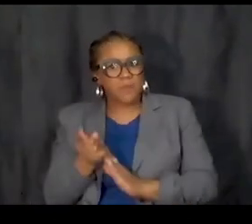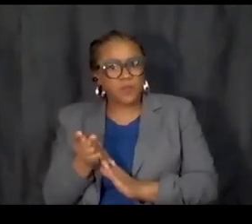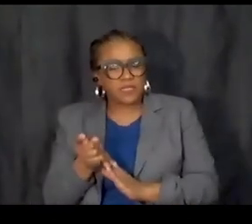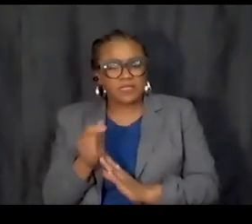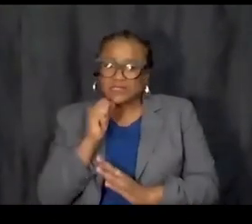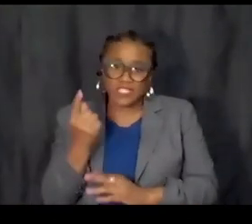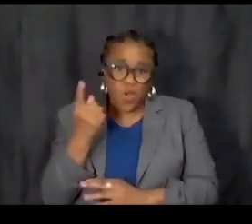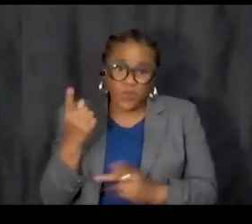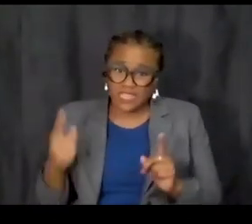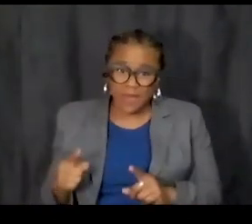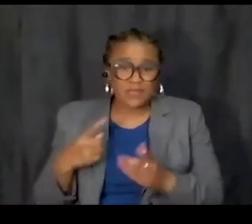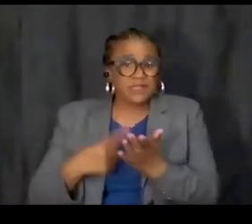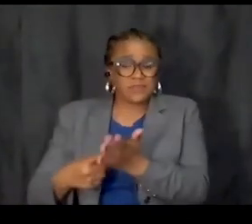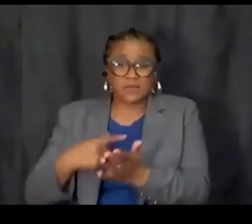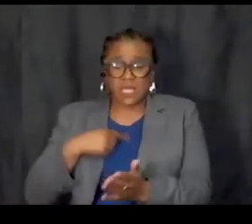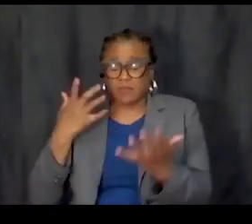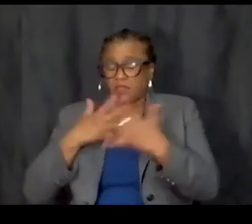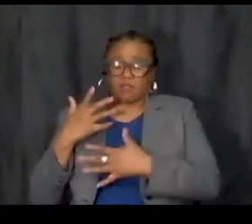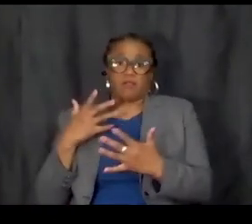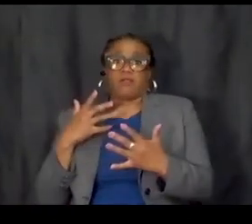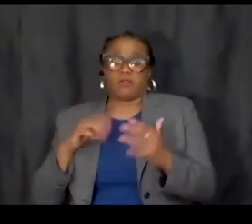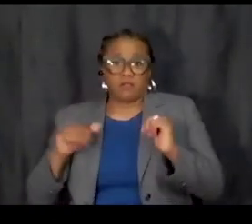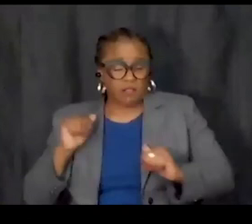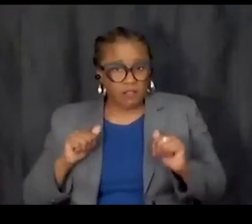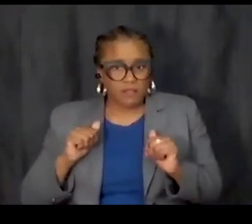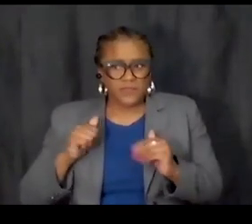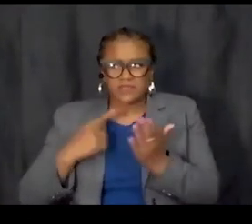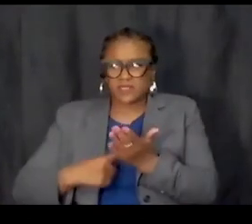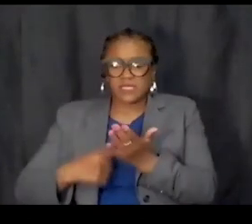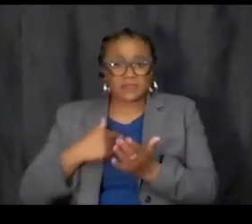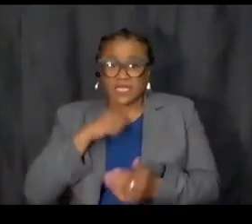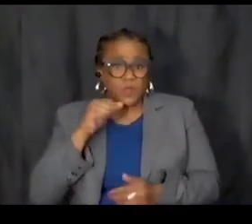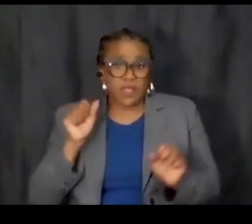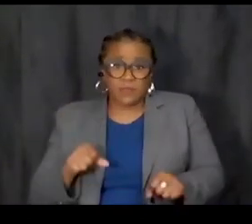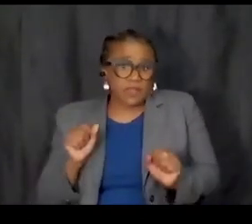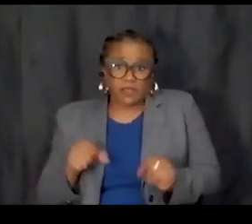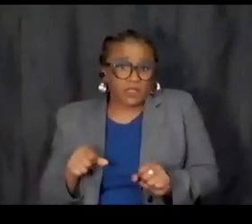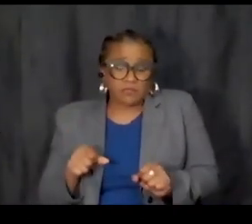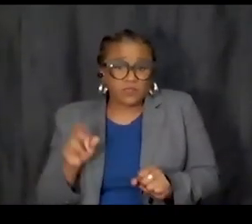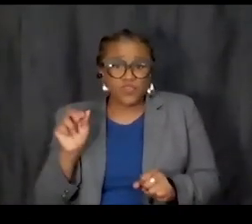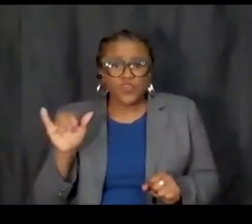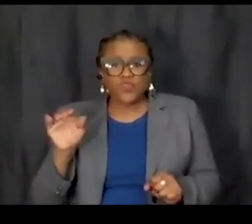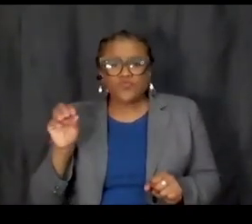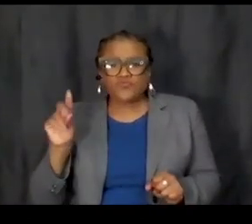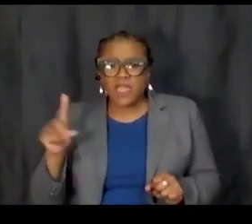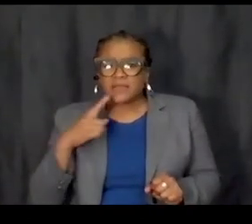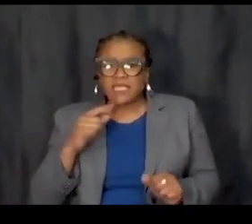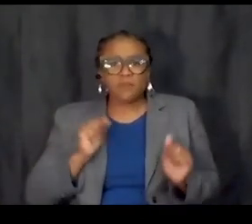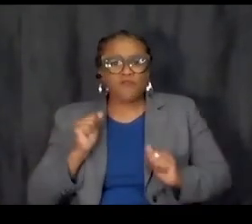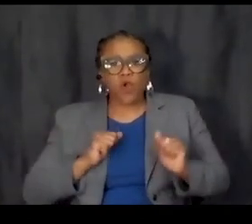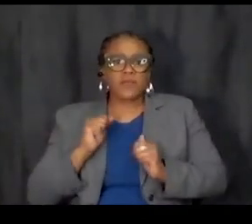guard. Sometimes, you know, I just don't have the capacity. And you know, what Raymond was saying about the performance part was really resonating with